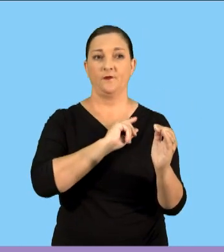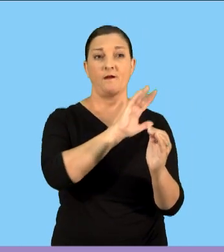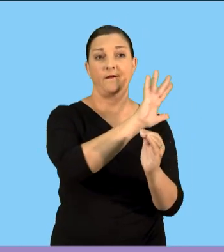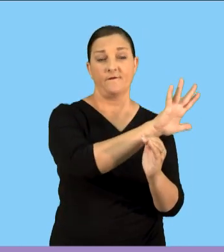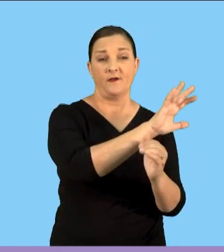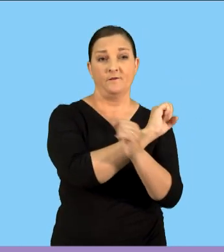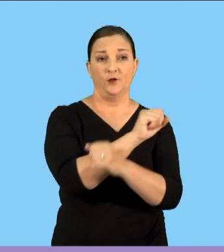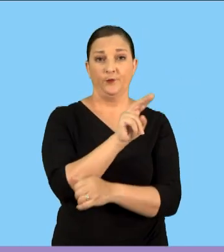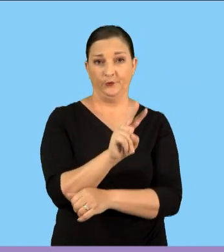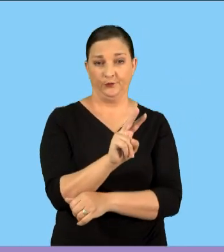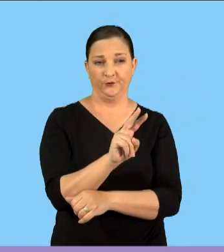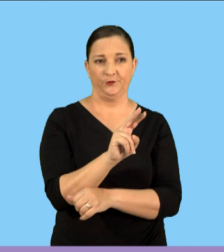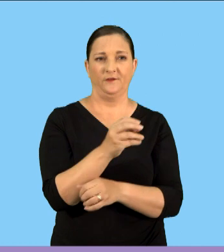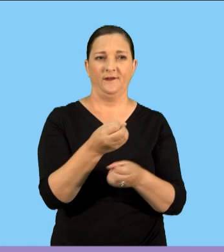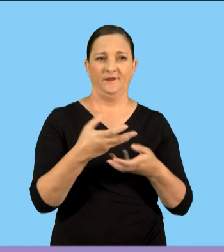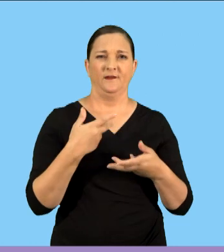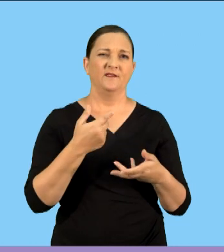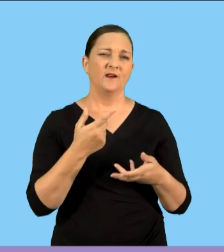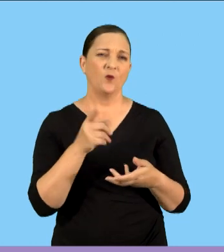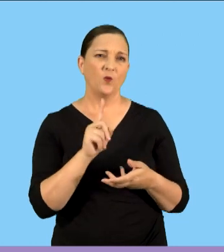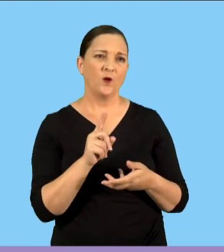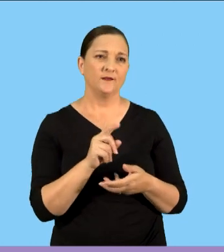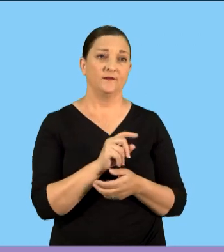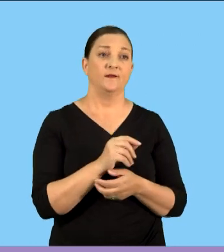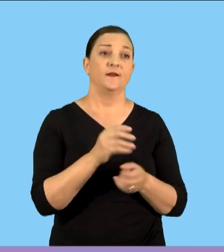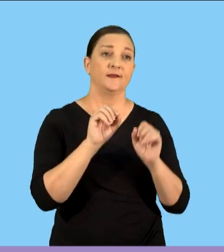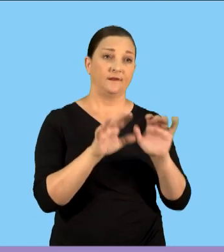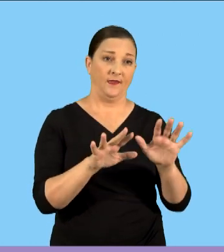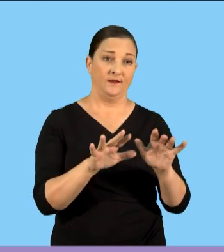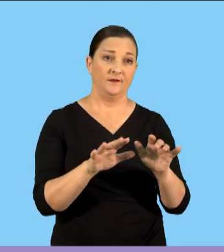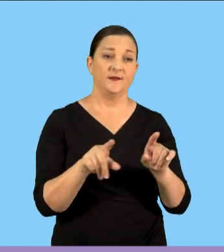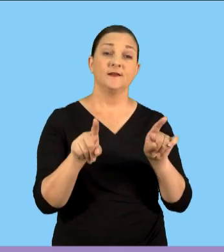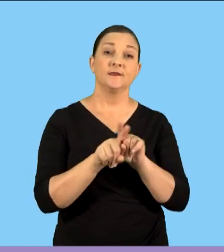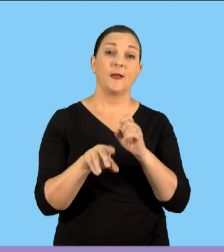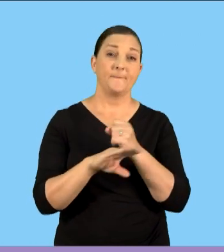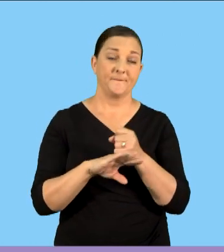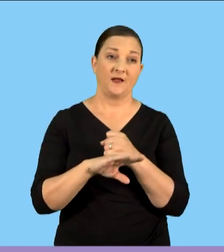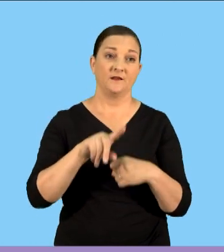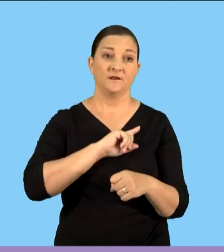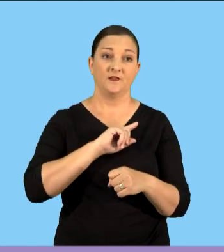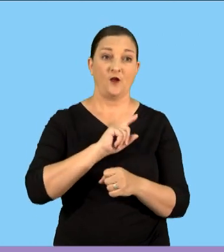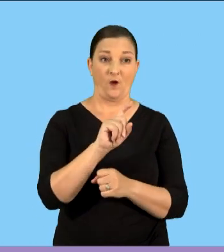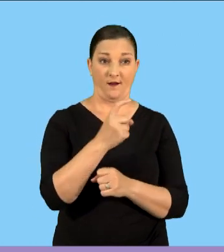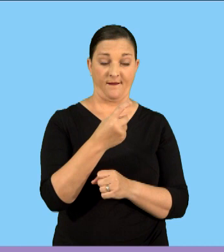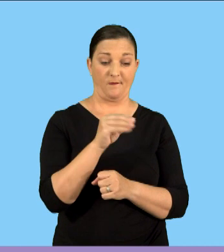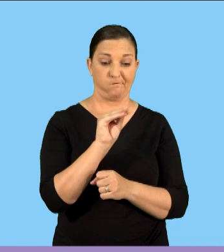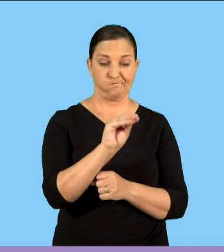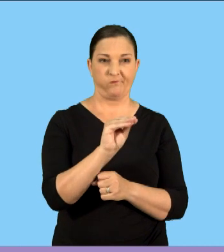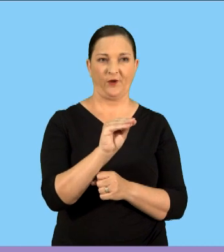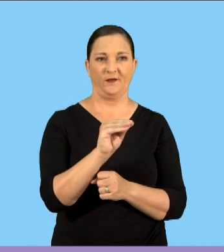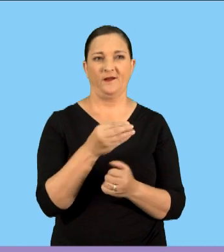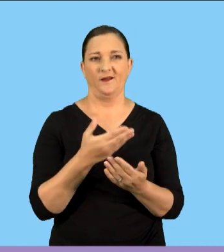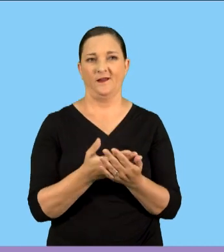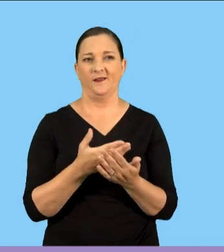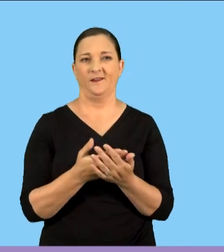a 10. But now, x squared multiplied by x. They have the same base. We remember our exponent